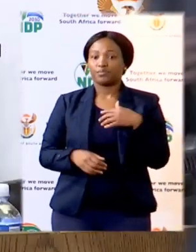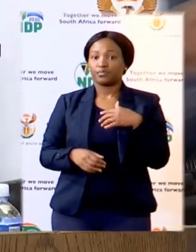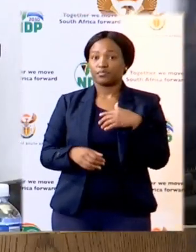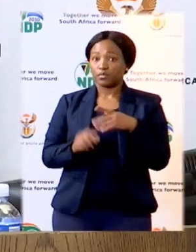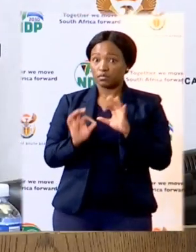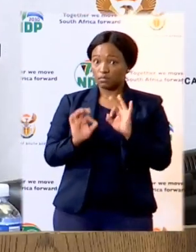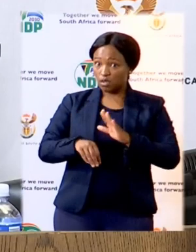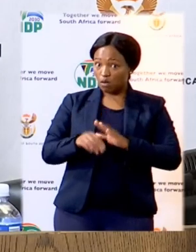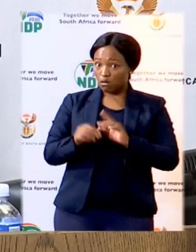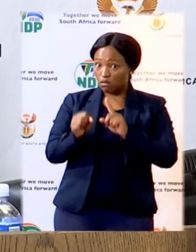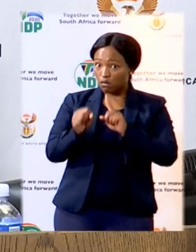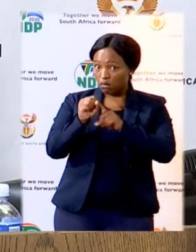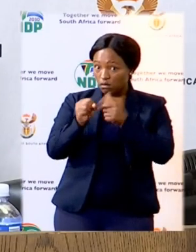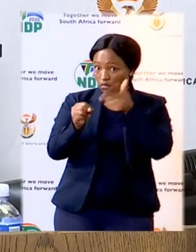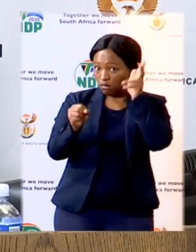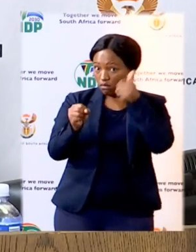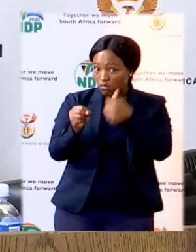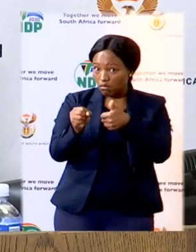Is it on now? Yeah, now.